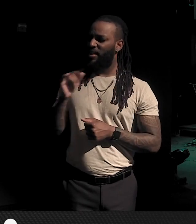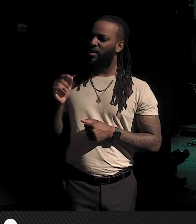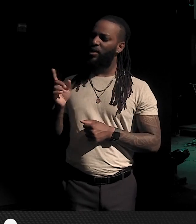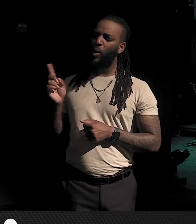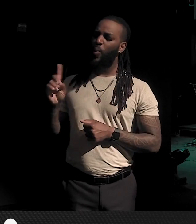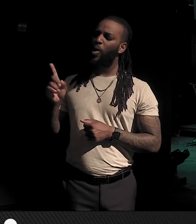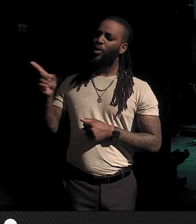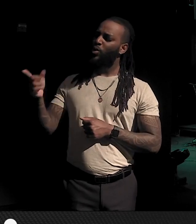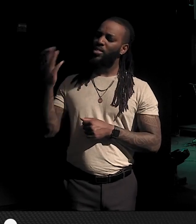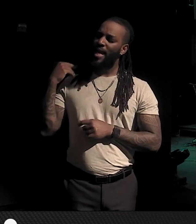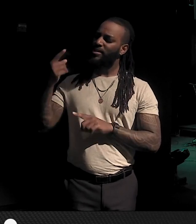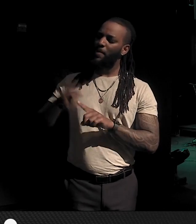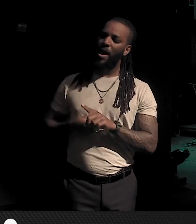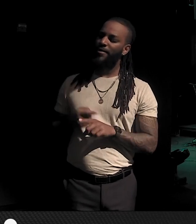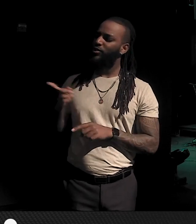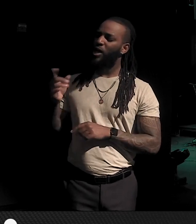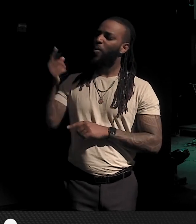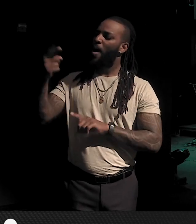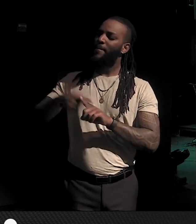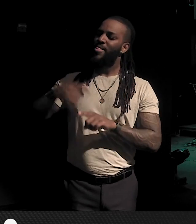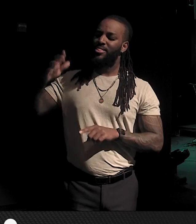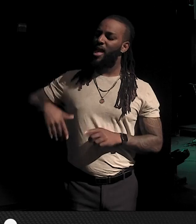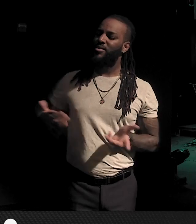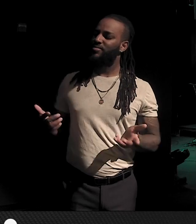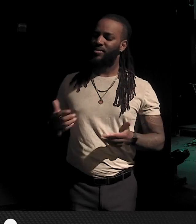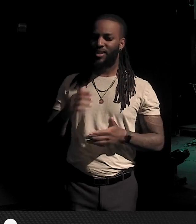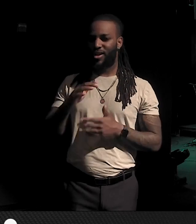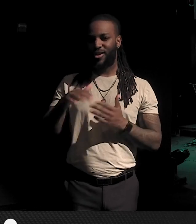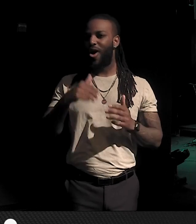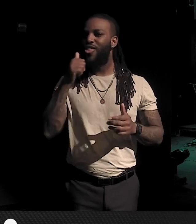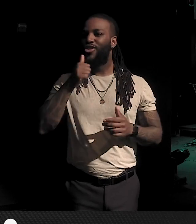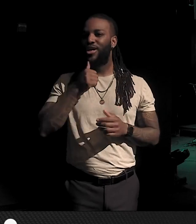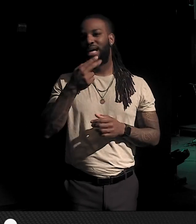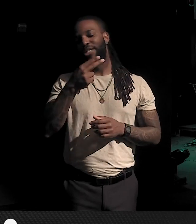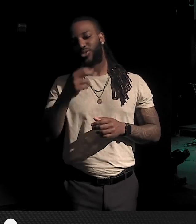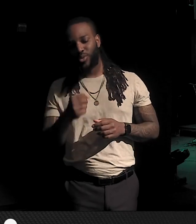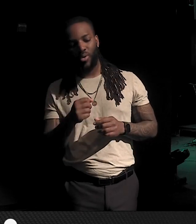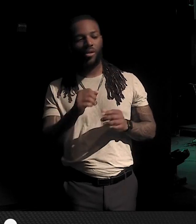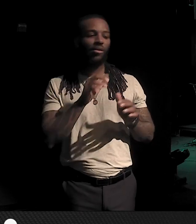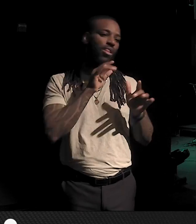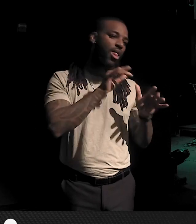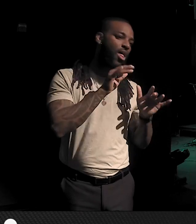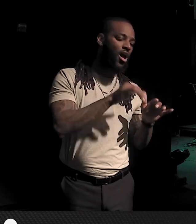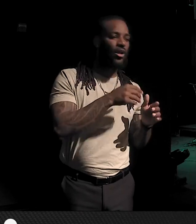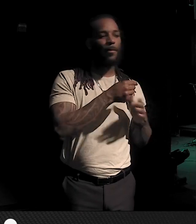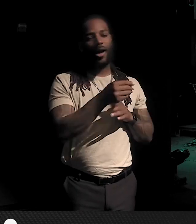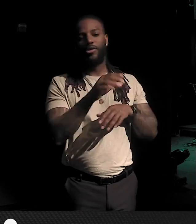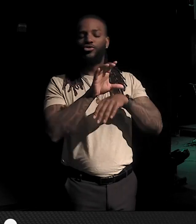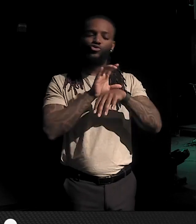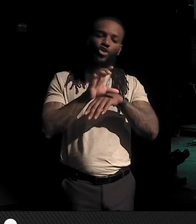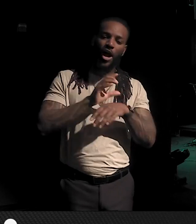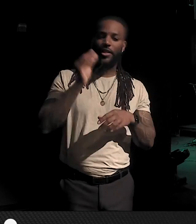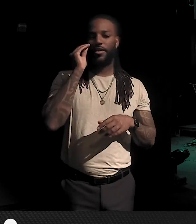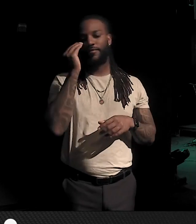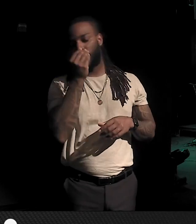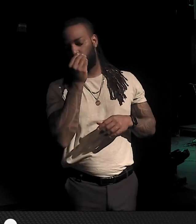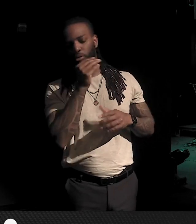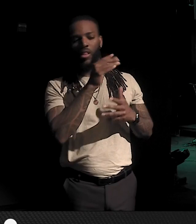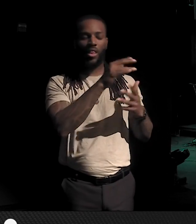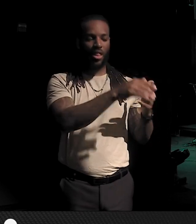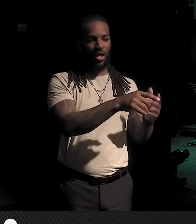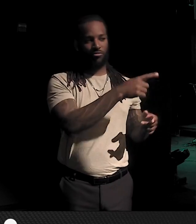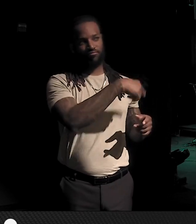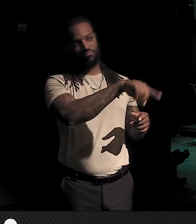where were you last month? You're like a whole month late. Like, all the girls in my school, Valentine's Day, walked around with like flowers and chocolates and everything. I was all by myself.